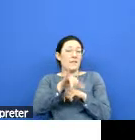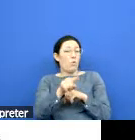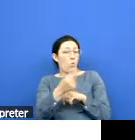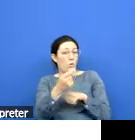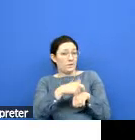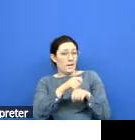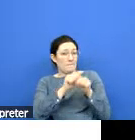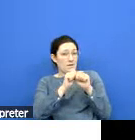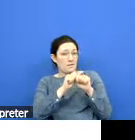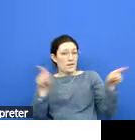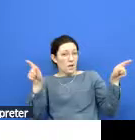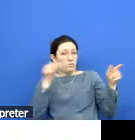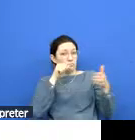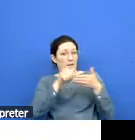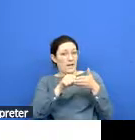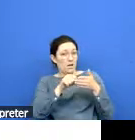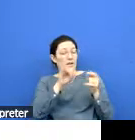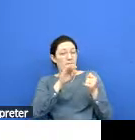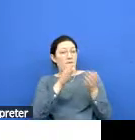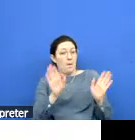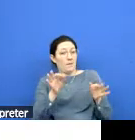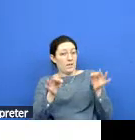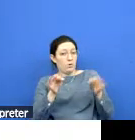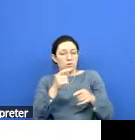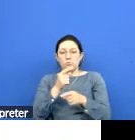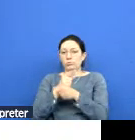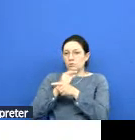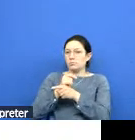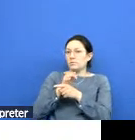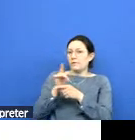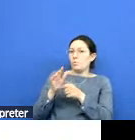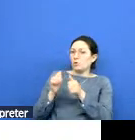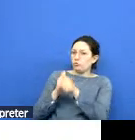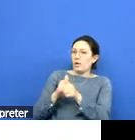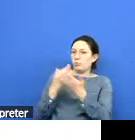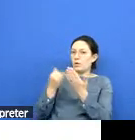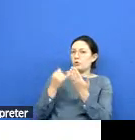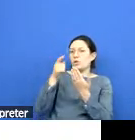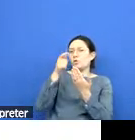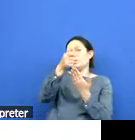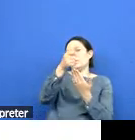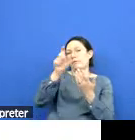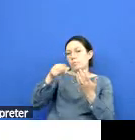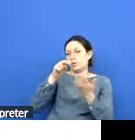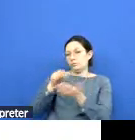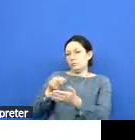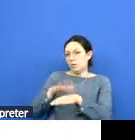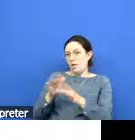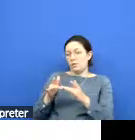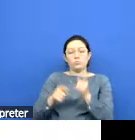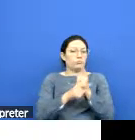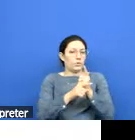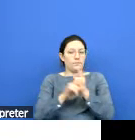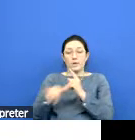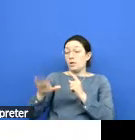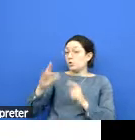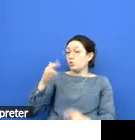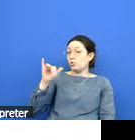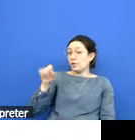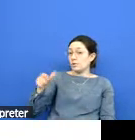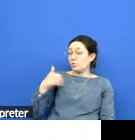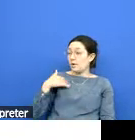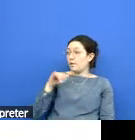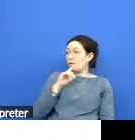is when it's a public hearing. when it's Otherwise, public hearing. if you want to track the project, you have to do that. Correct. Let me check. Chris Martin, do you have that answer?